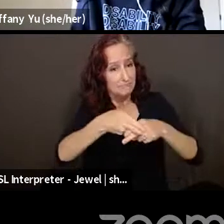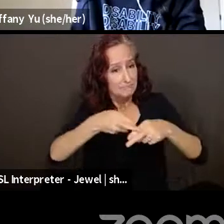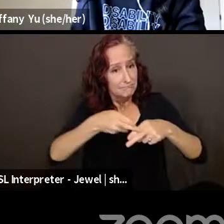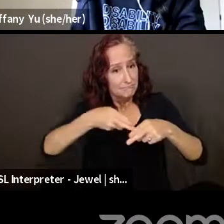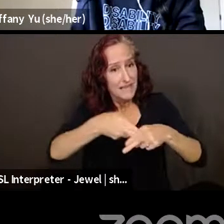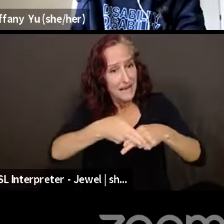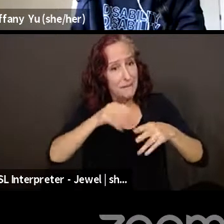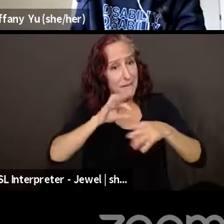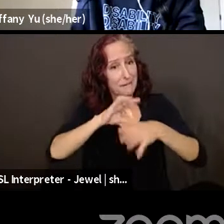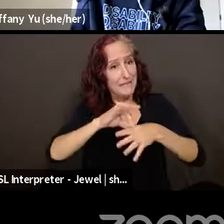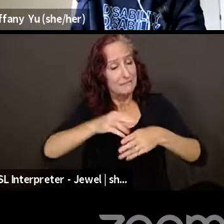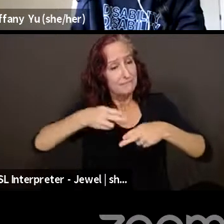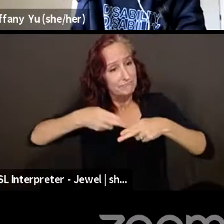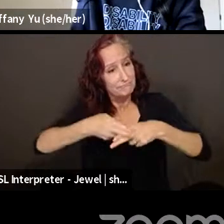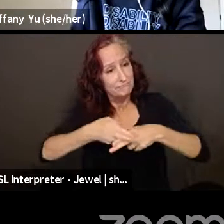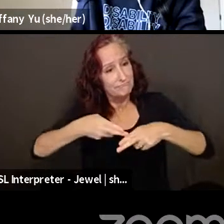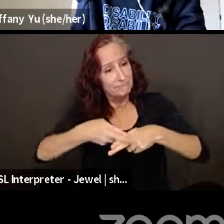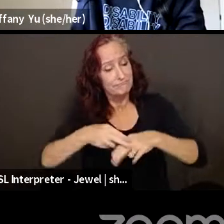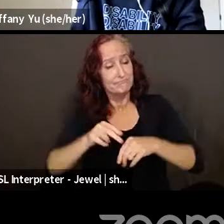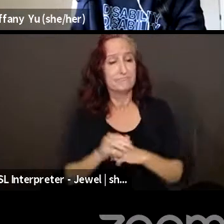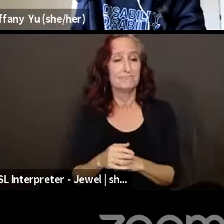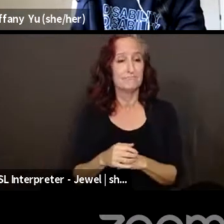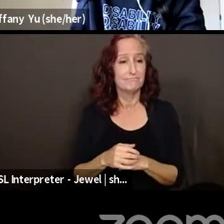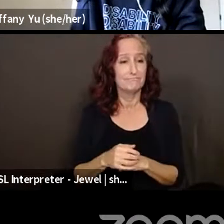Thank you for sharing that.